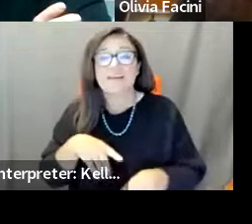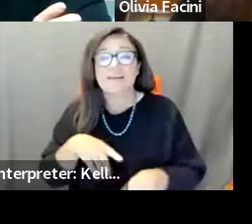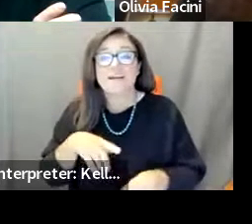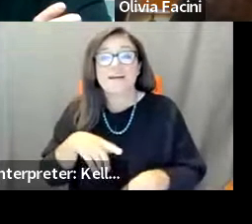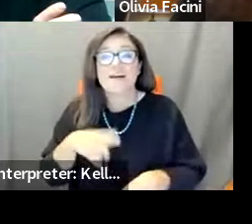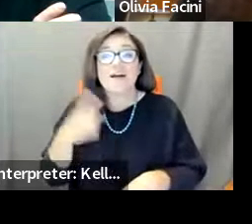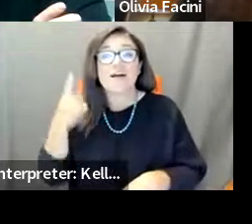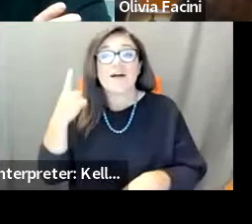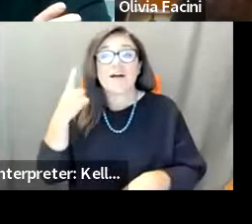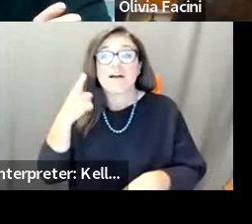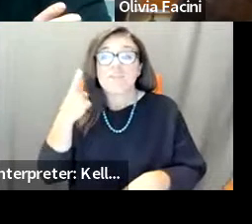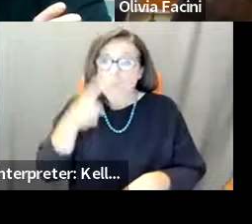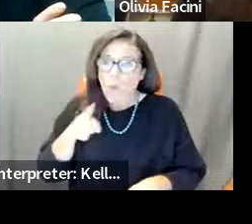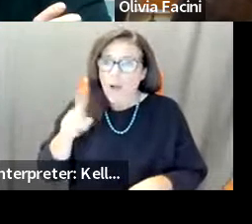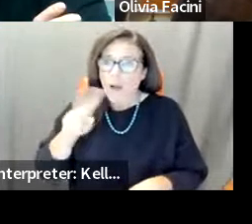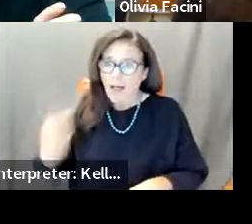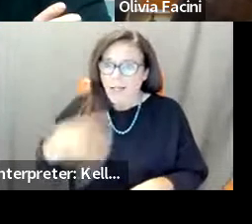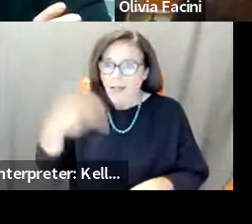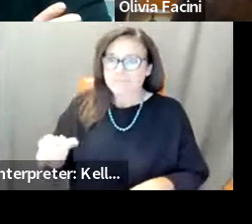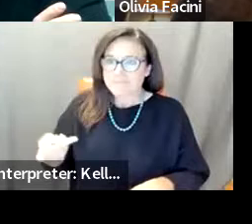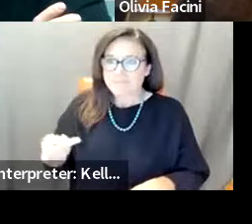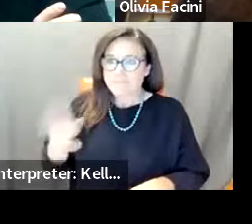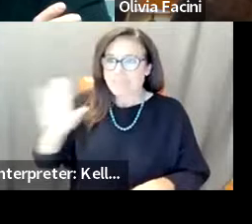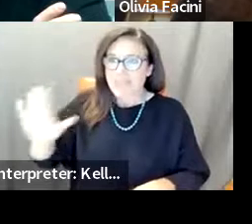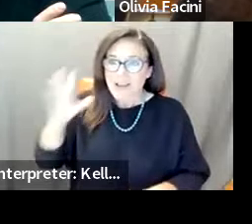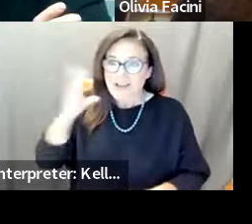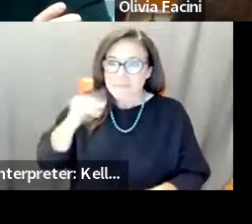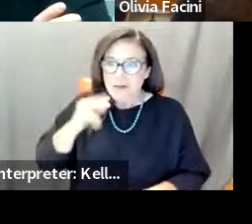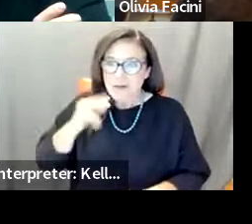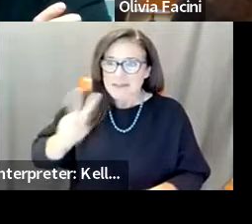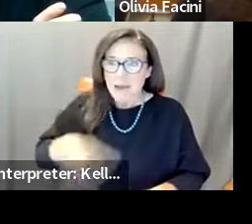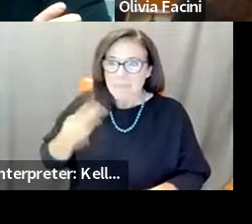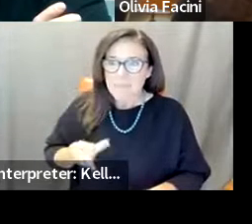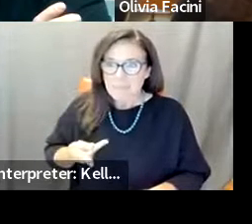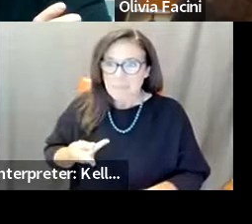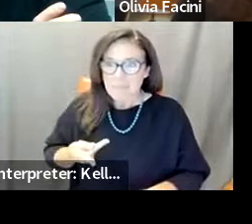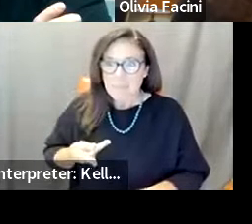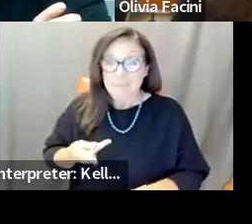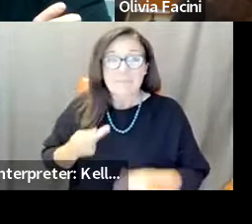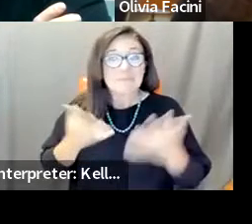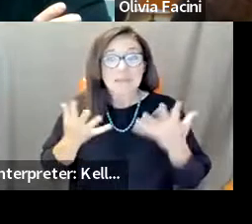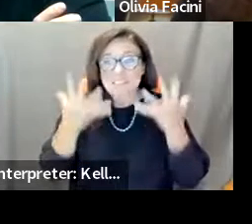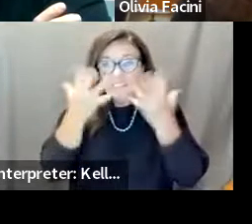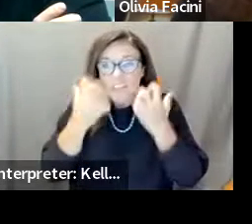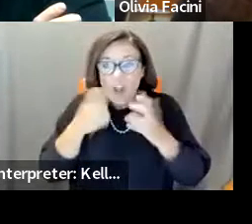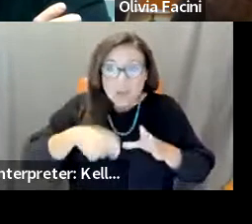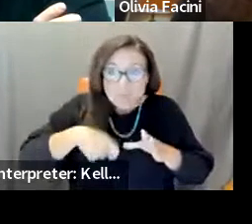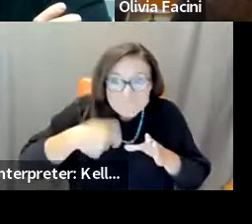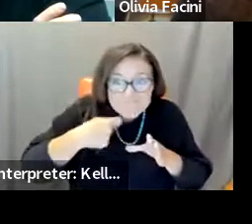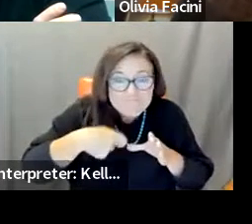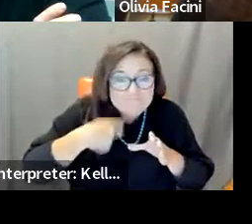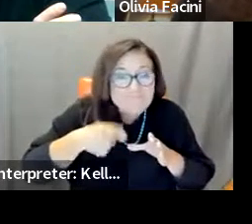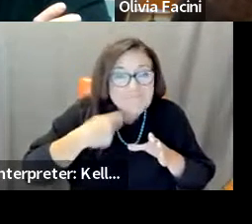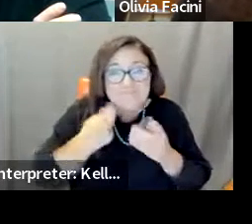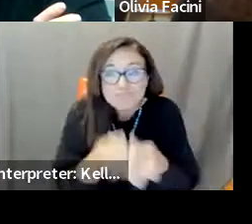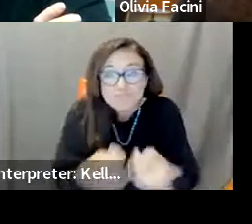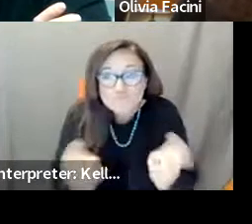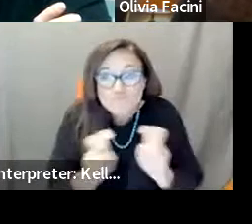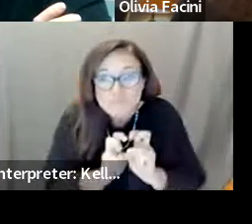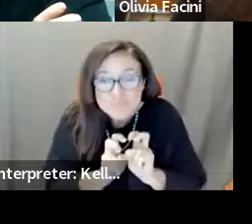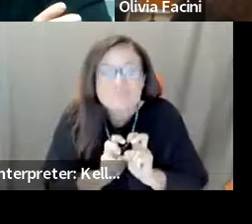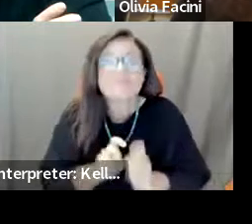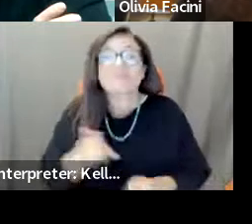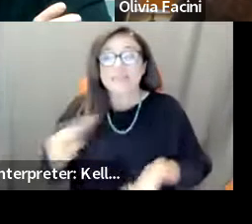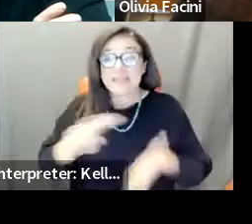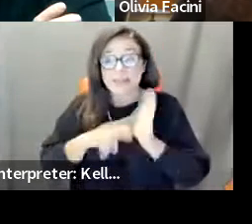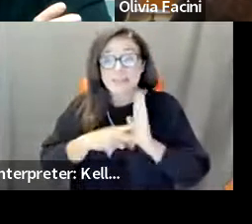like to be in our shoes with restricted vision or no vision. And they were